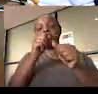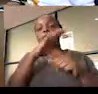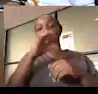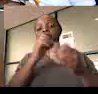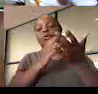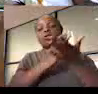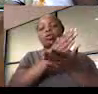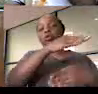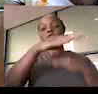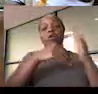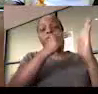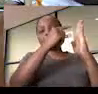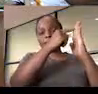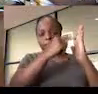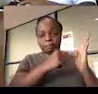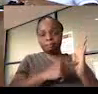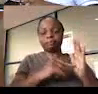transparent, and